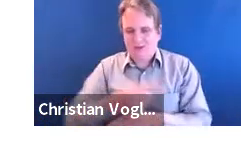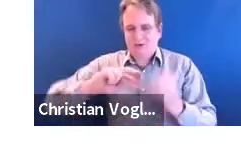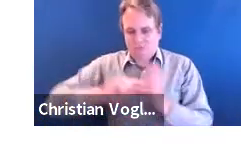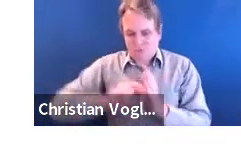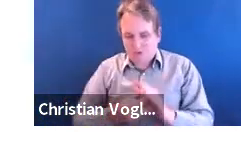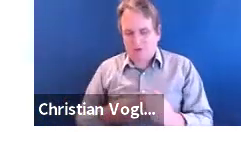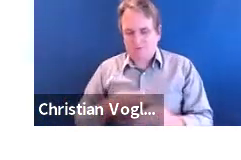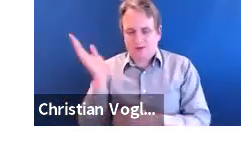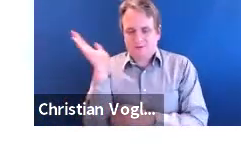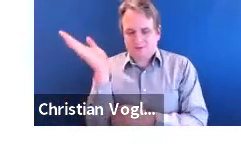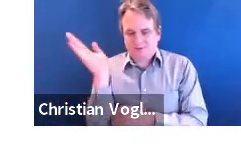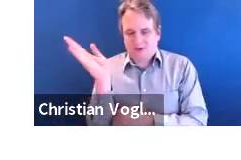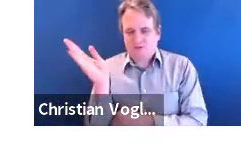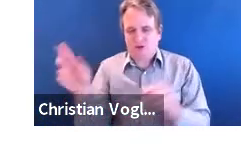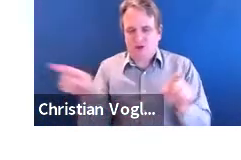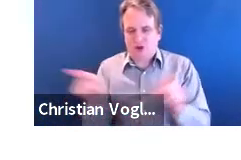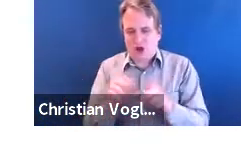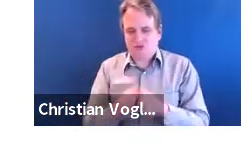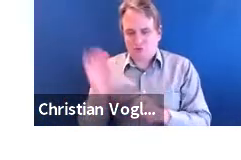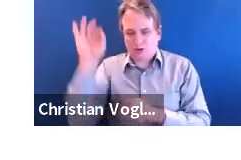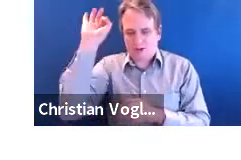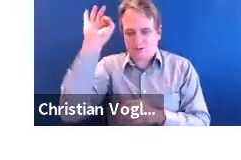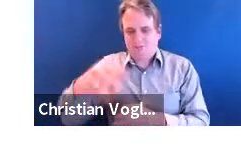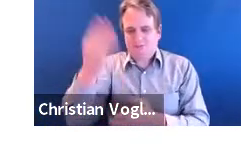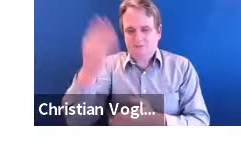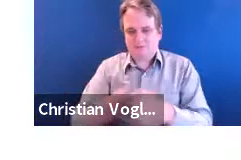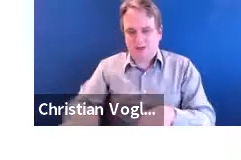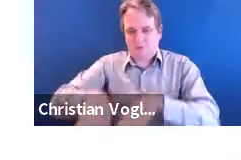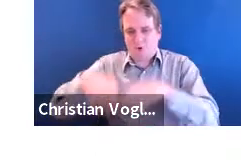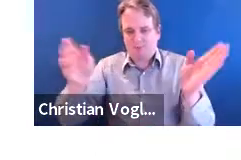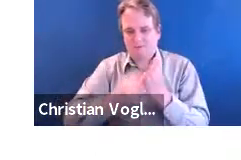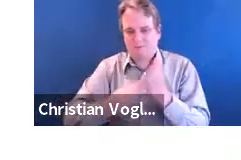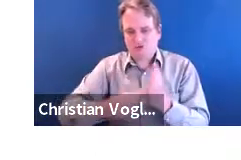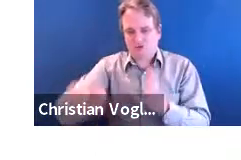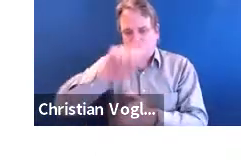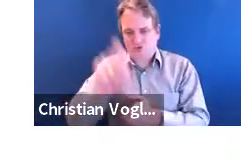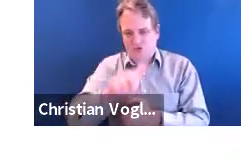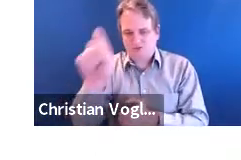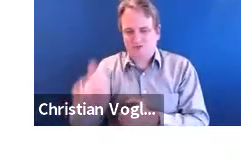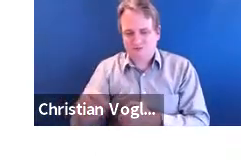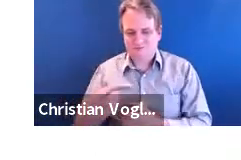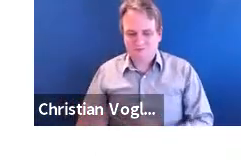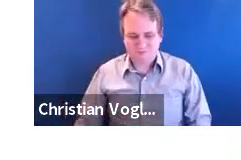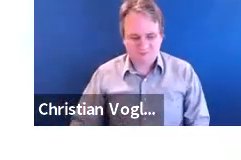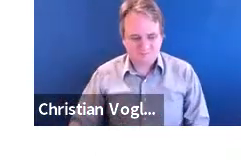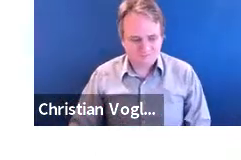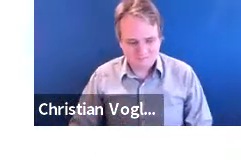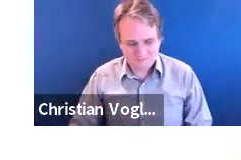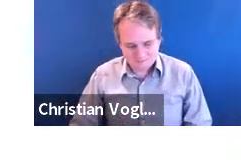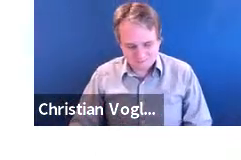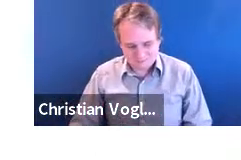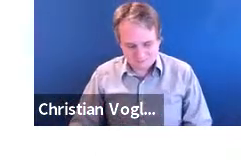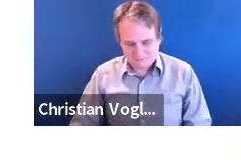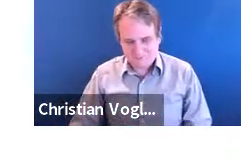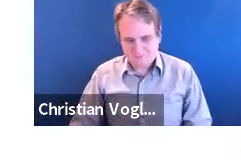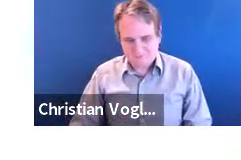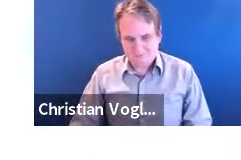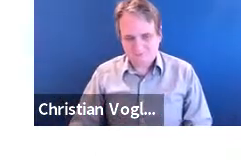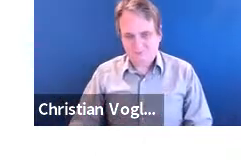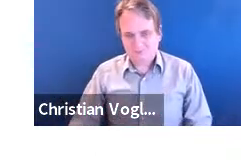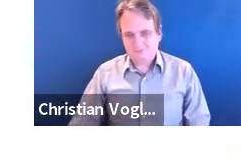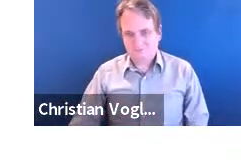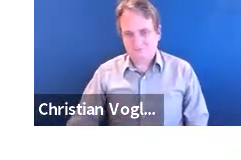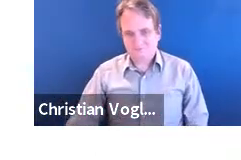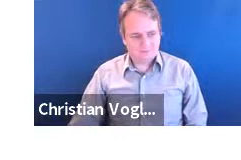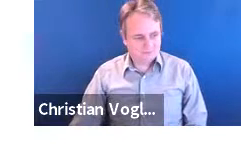at rather than having specific research based on our community. So that's what I'll be doing today, is giving you some of the research questions